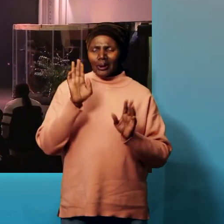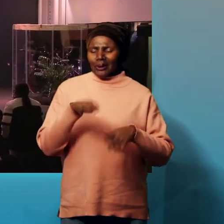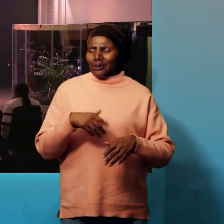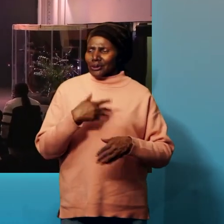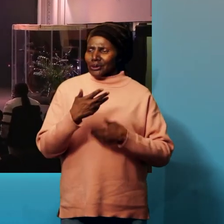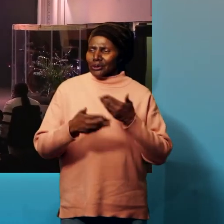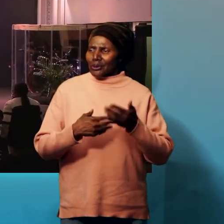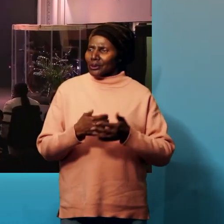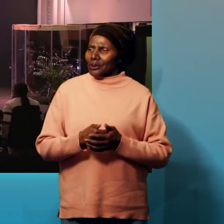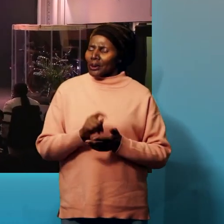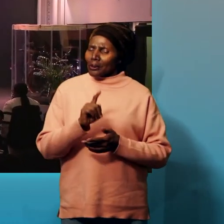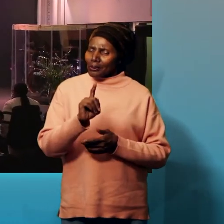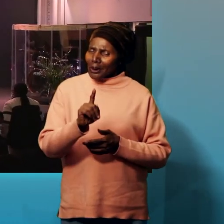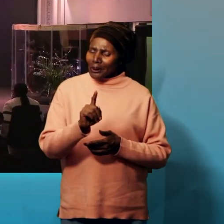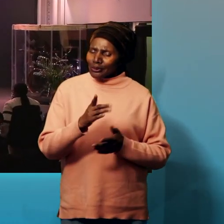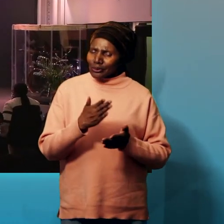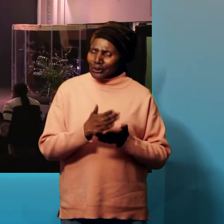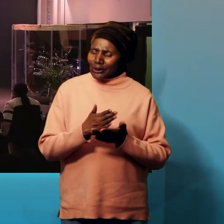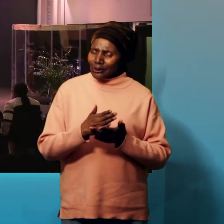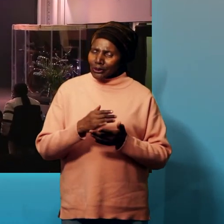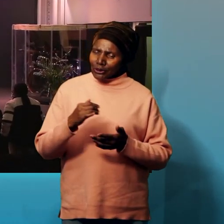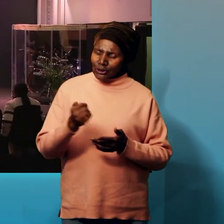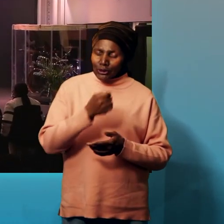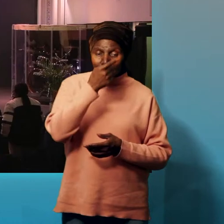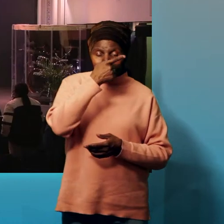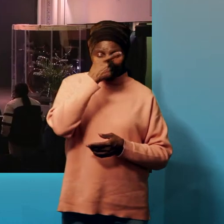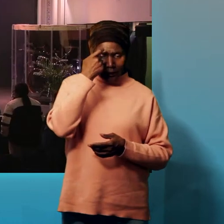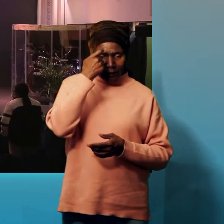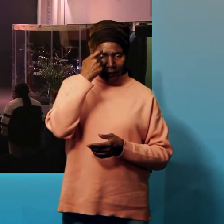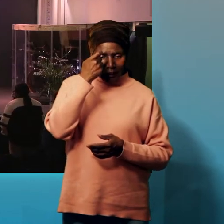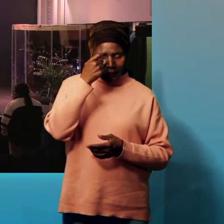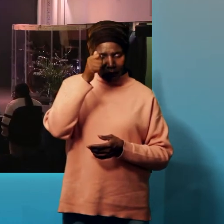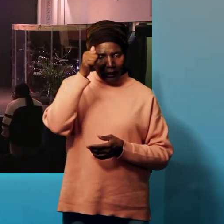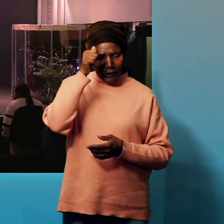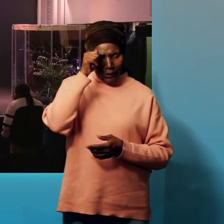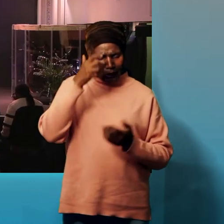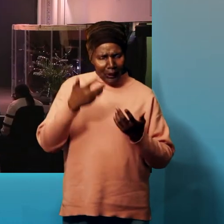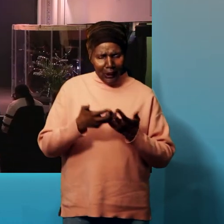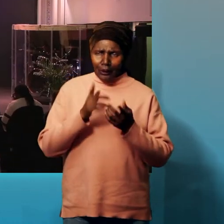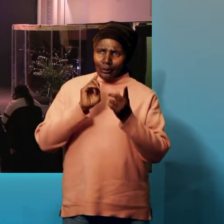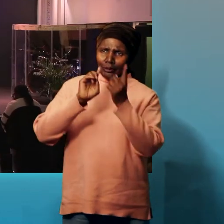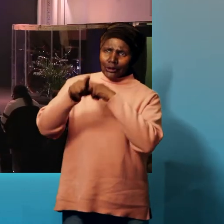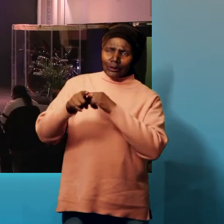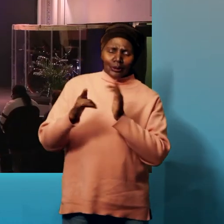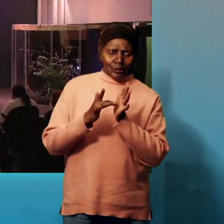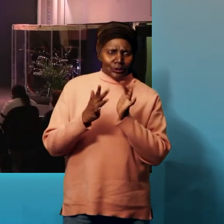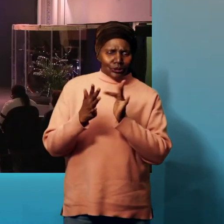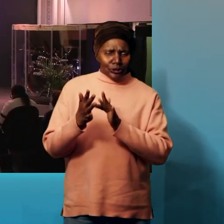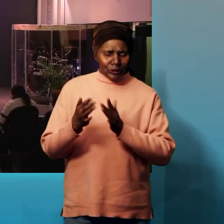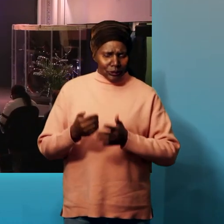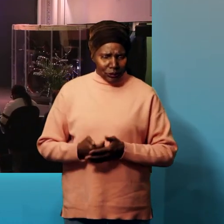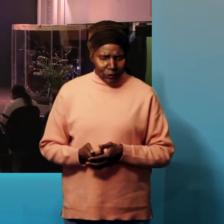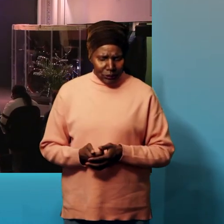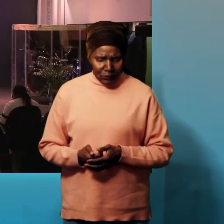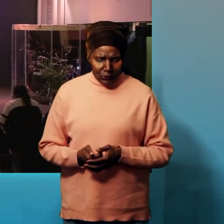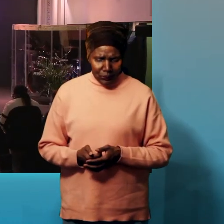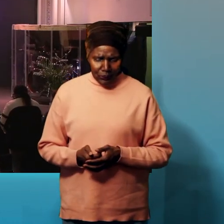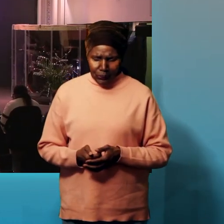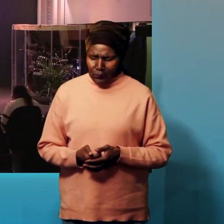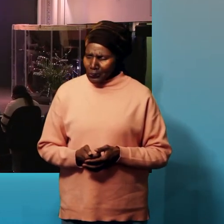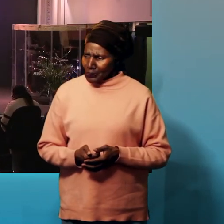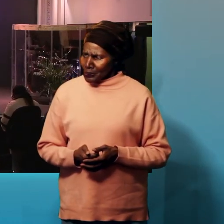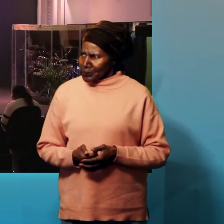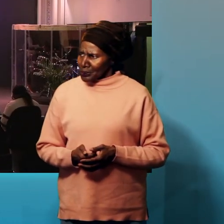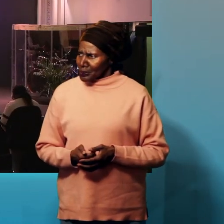can understand how we also are supposed to respond to Jesus. And so as we just stand here at this moment,